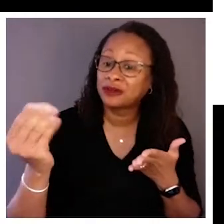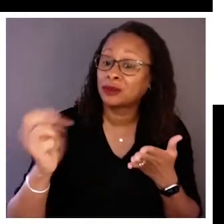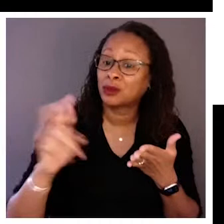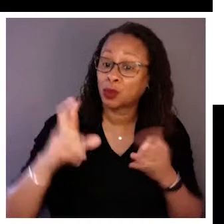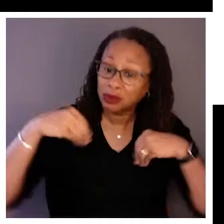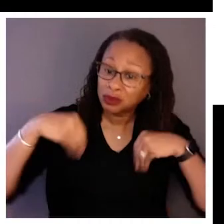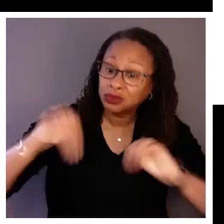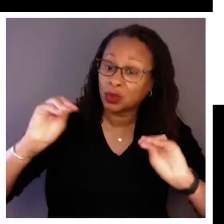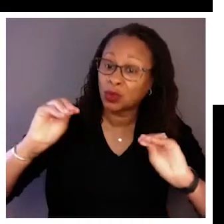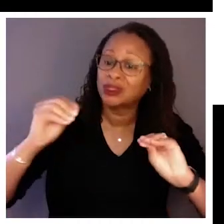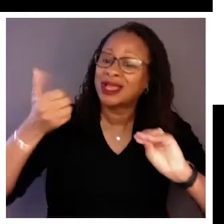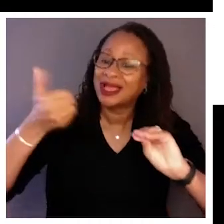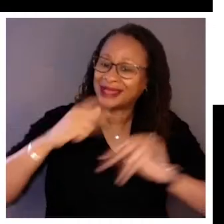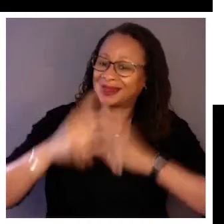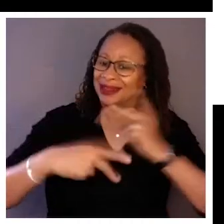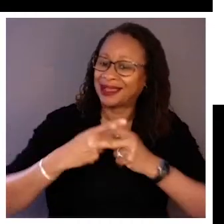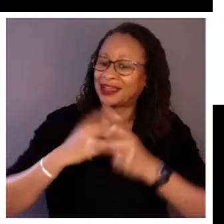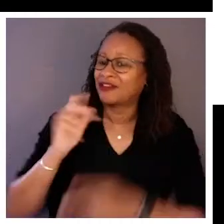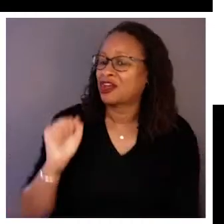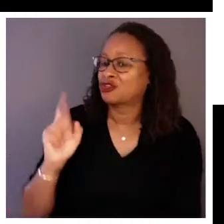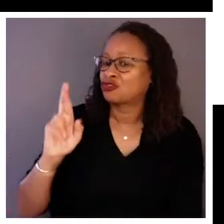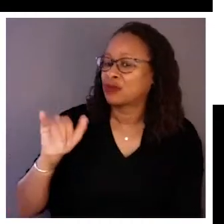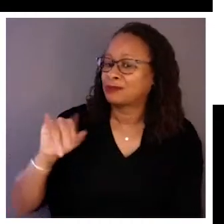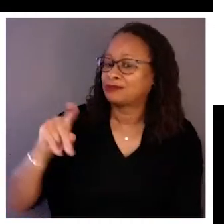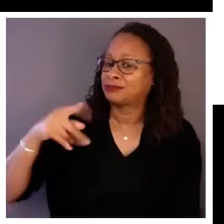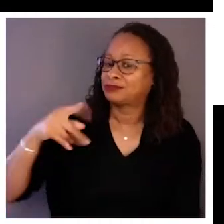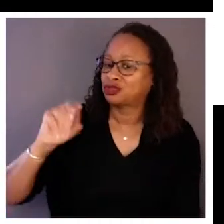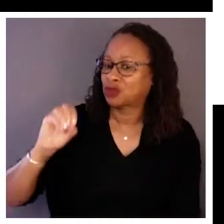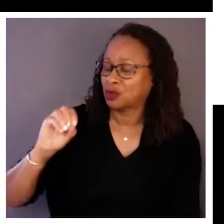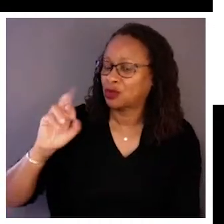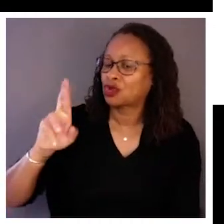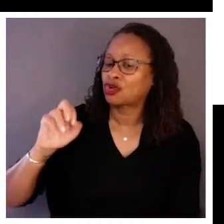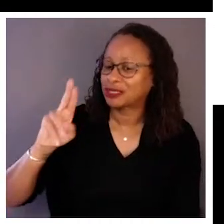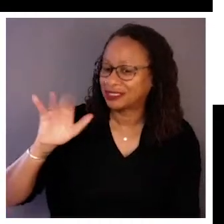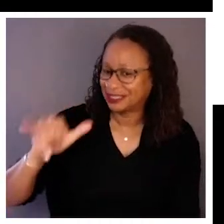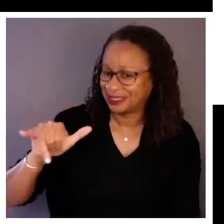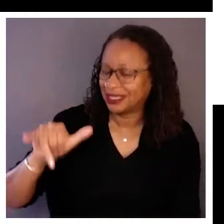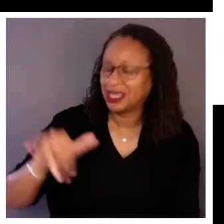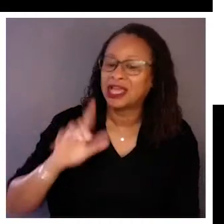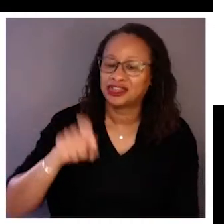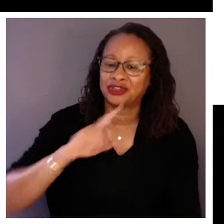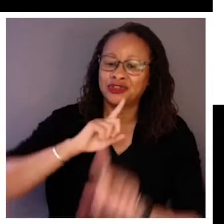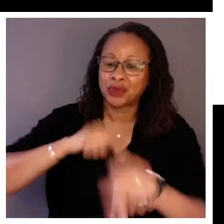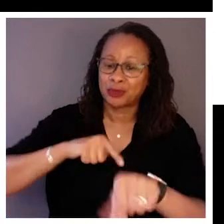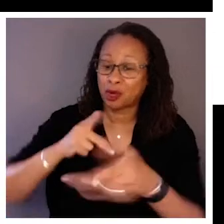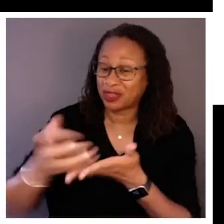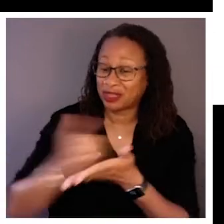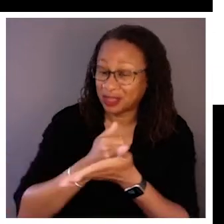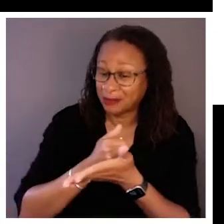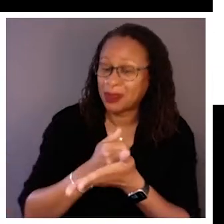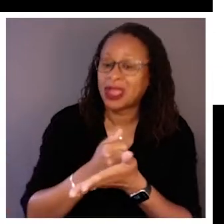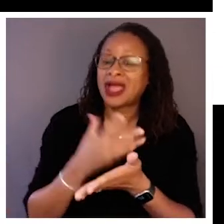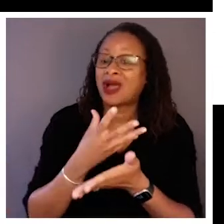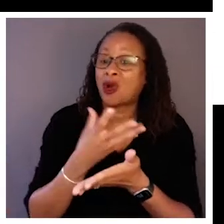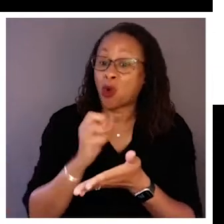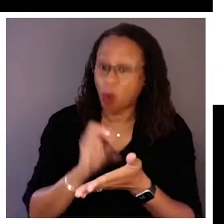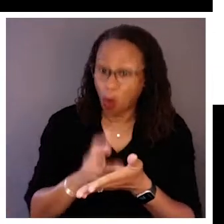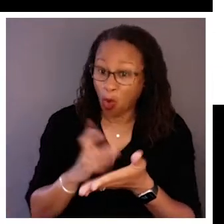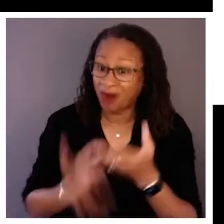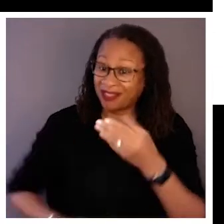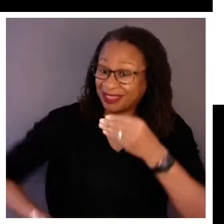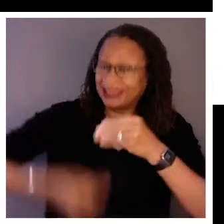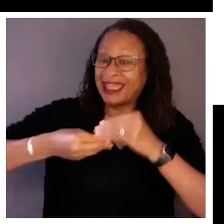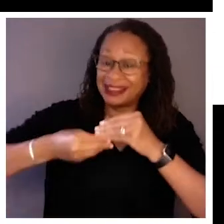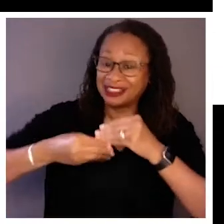of cryptocurrency, you're going to have to report the income and or the gains that you have on that. Now it's